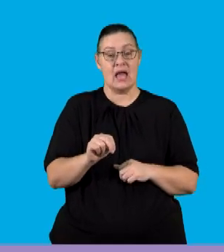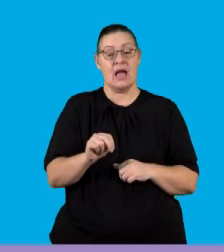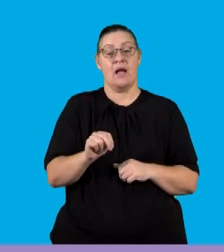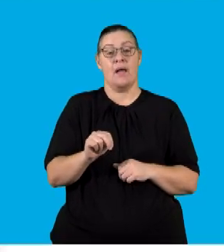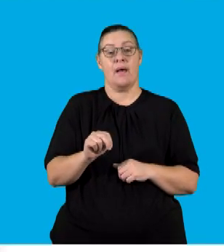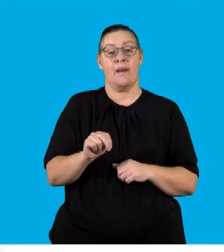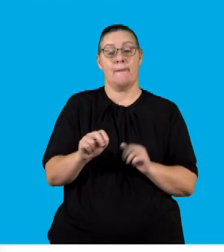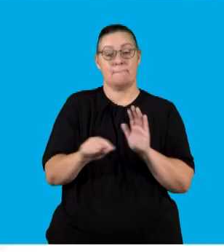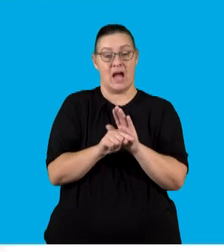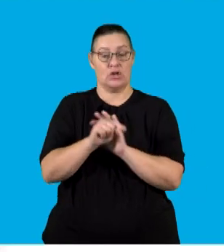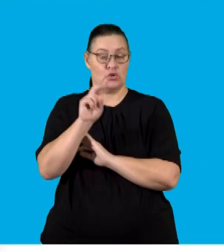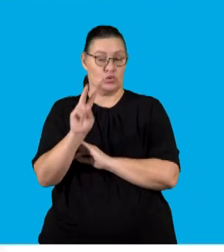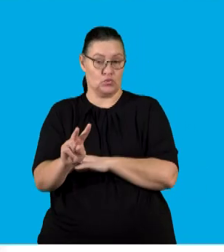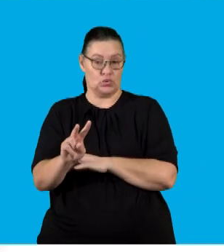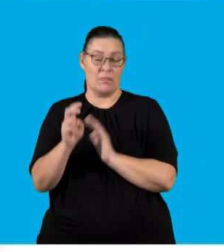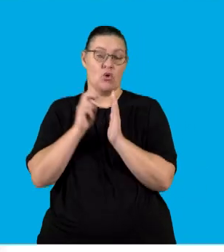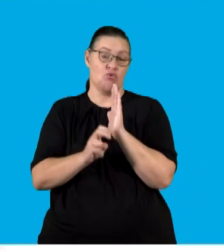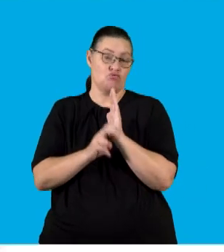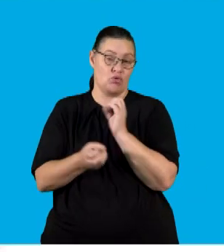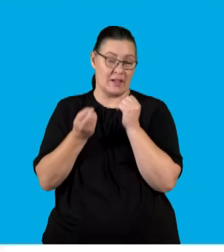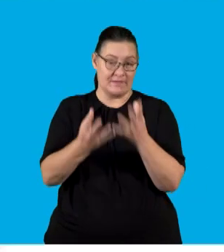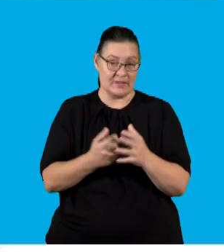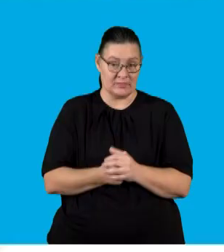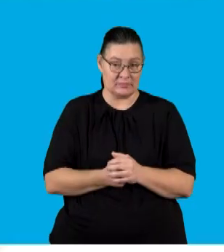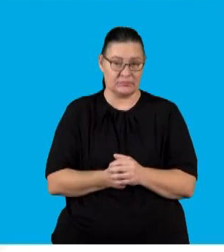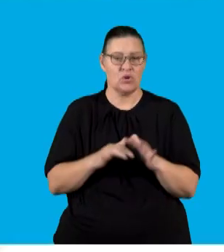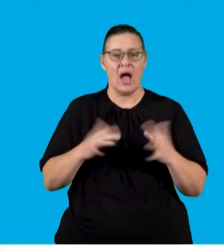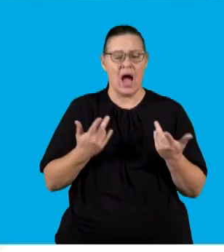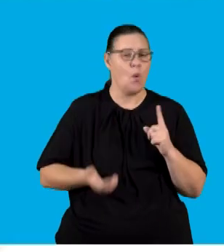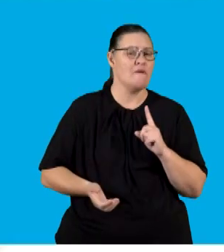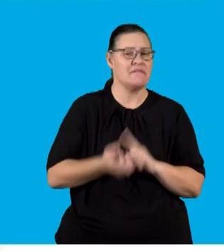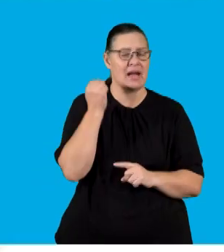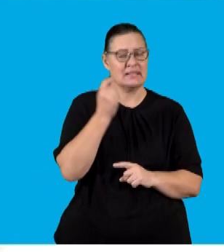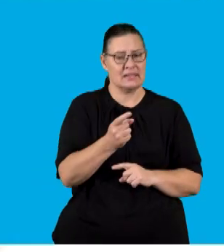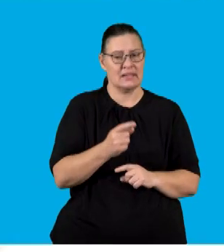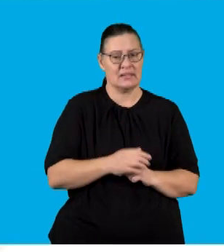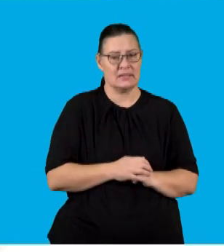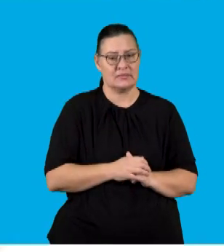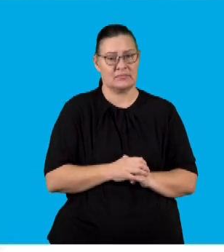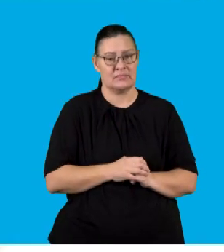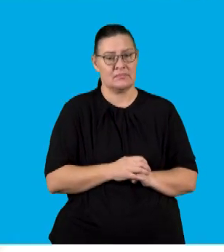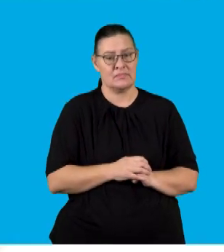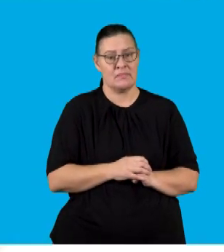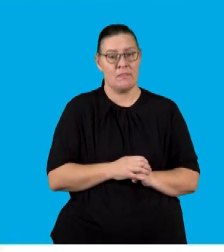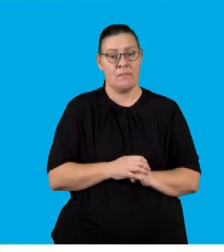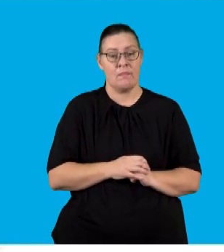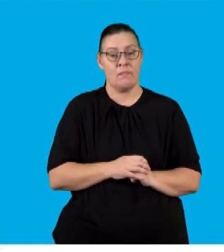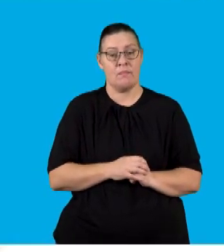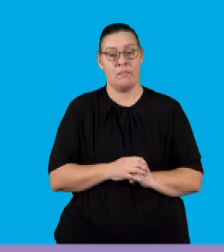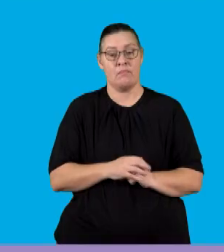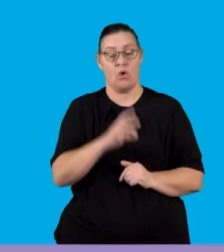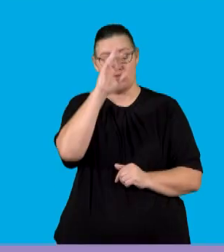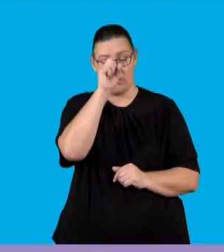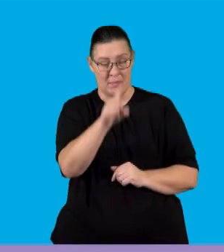that we are working with, and then we subtract that 2. So how are we going to find that 15th